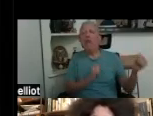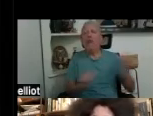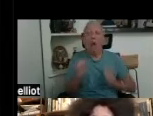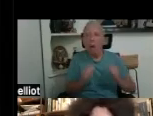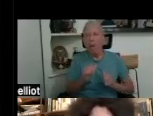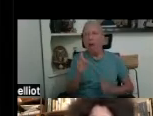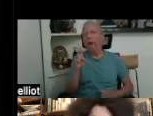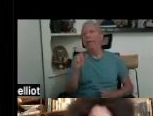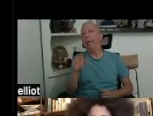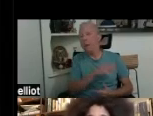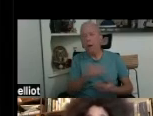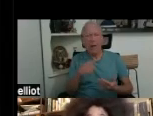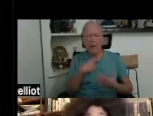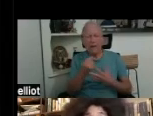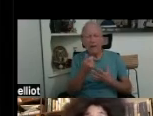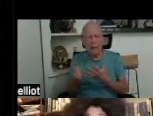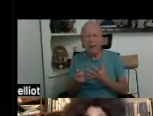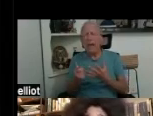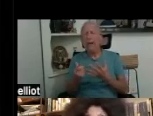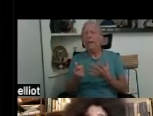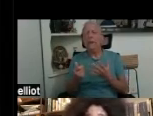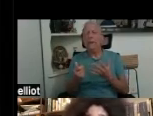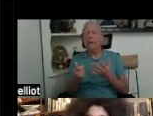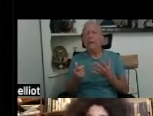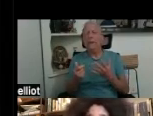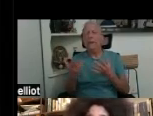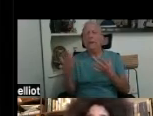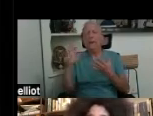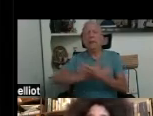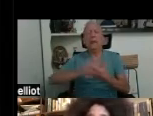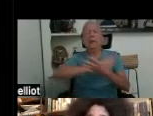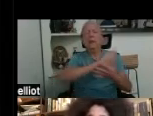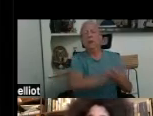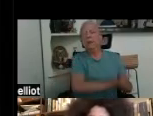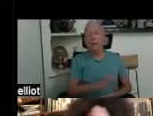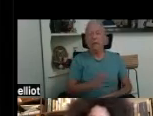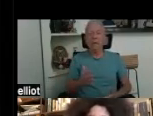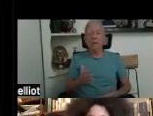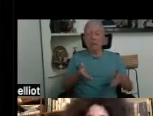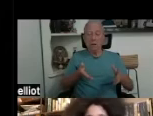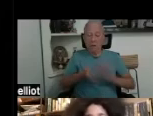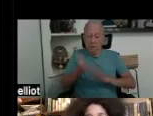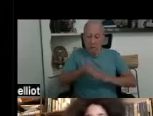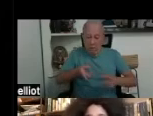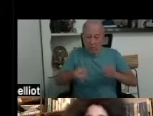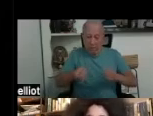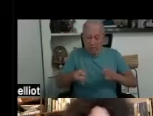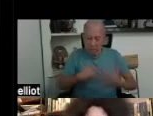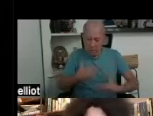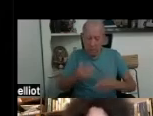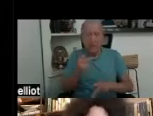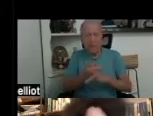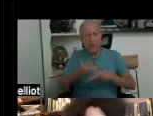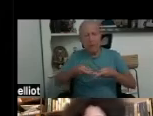and transparency. Good governance basically keeps the cooperative on an even keel instead of